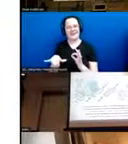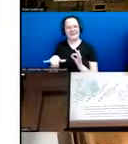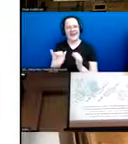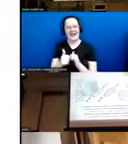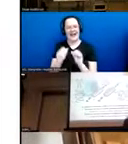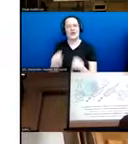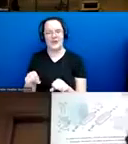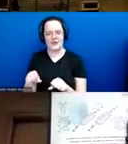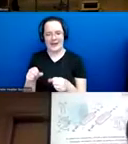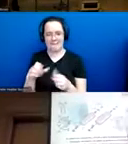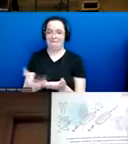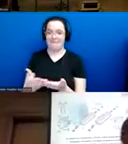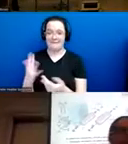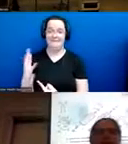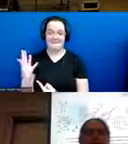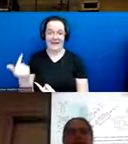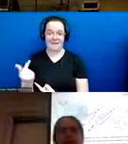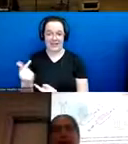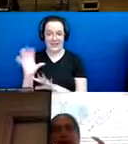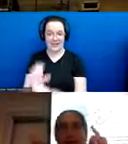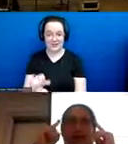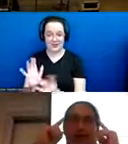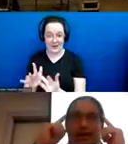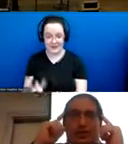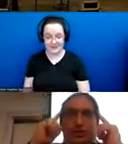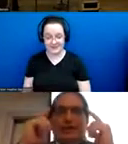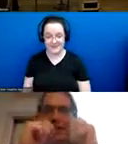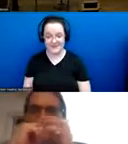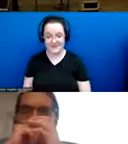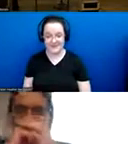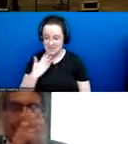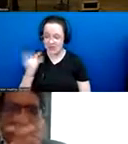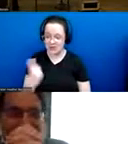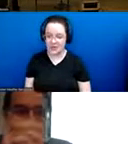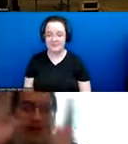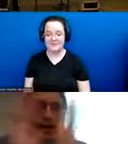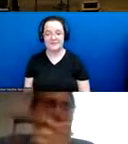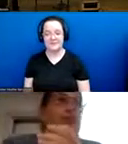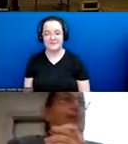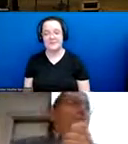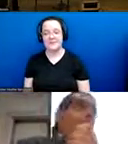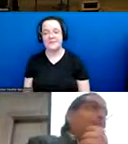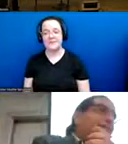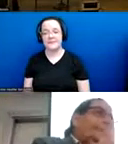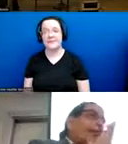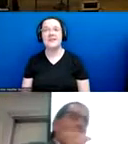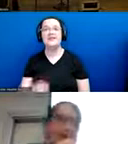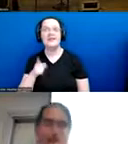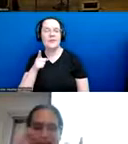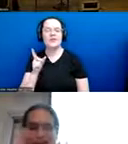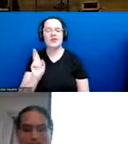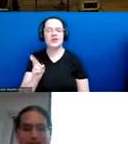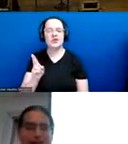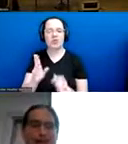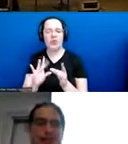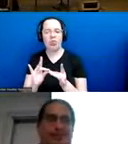5G in classical networks. Right? Good questions. All right. So then here's a historical note, right?